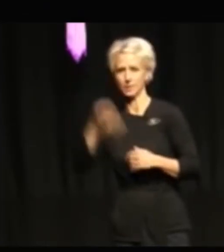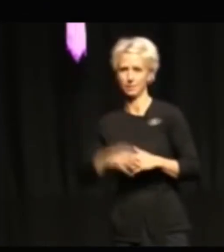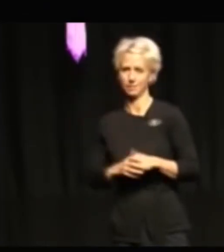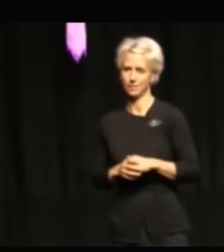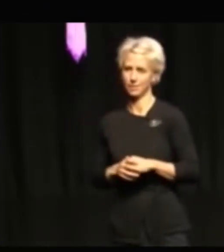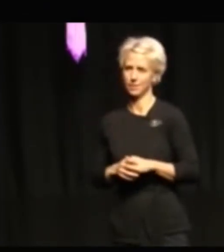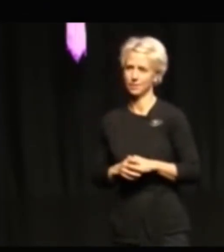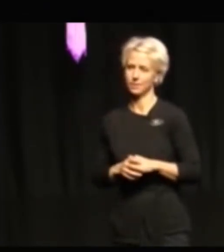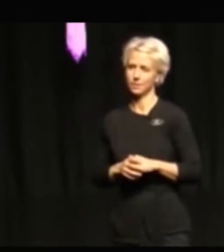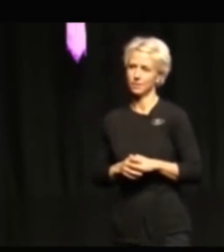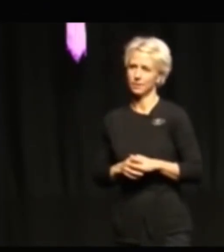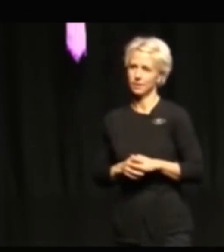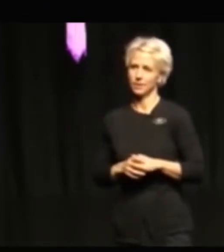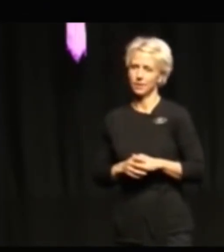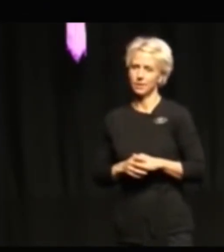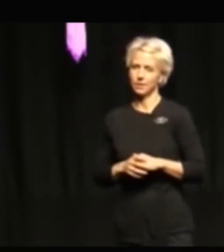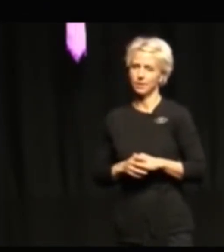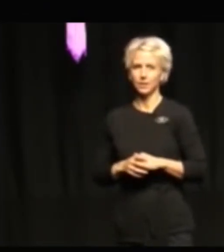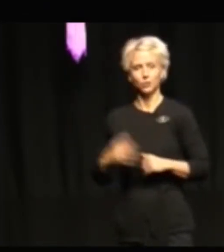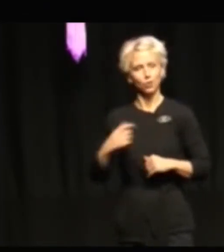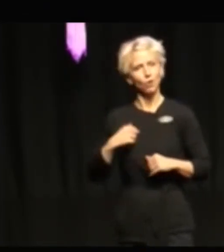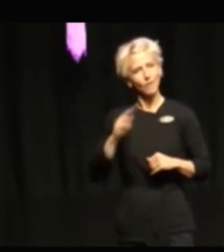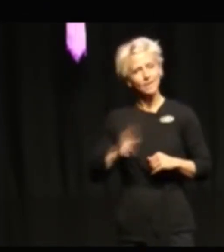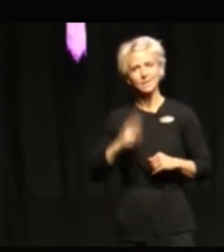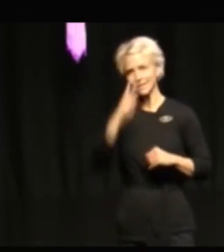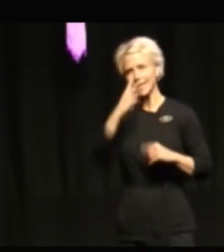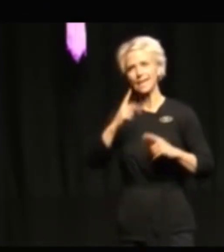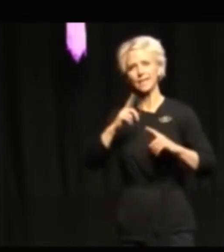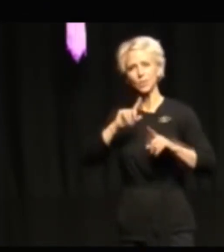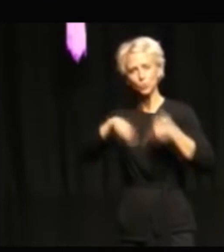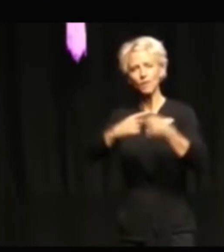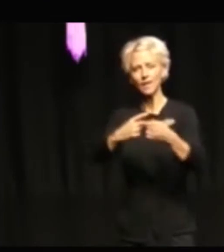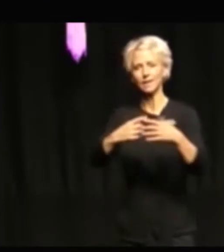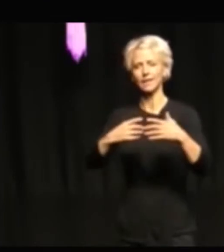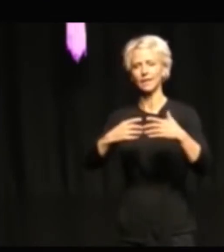really gaining ground, as I said, and it's